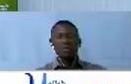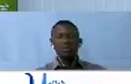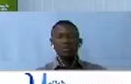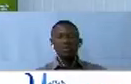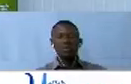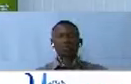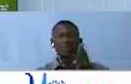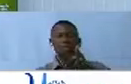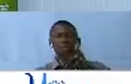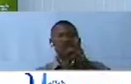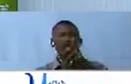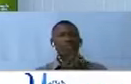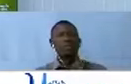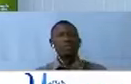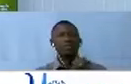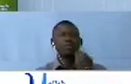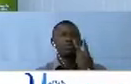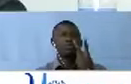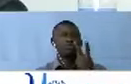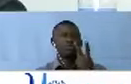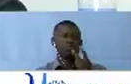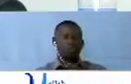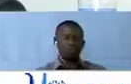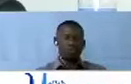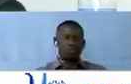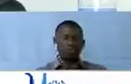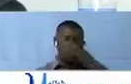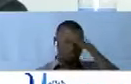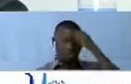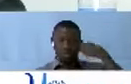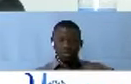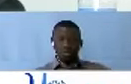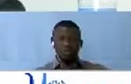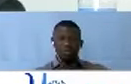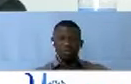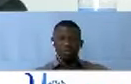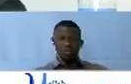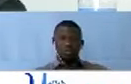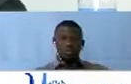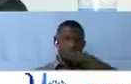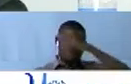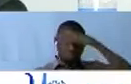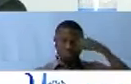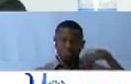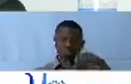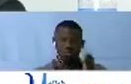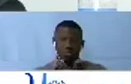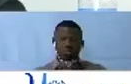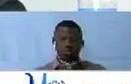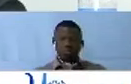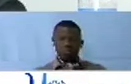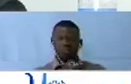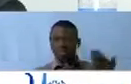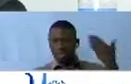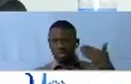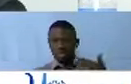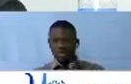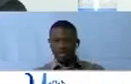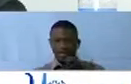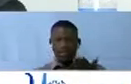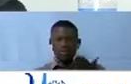And you've worked in the security forces since then, didn't you? Yes, sir. And